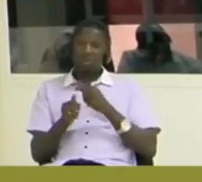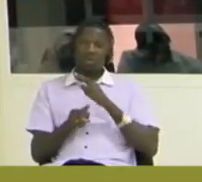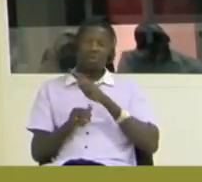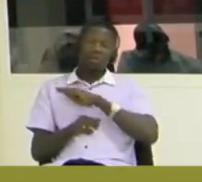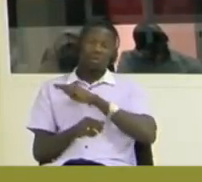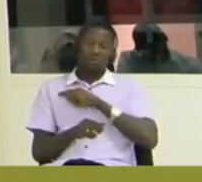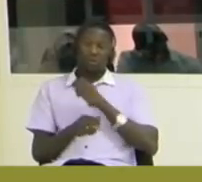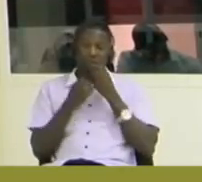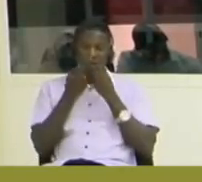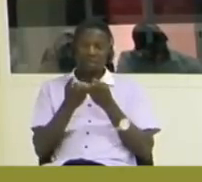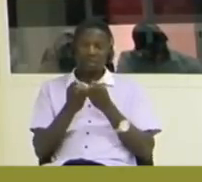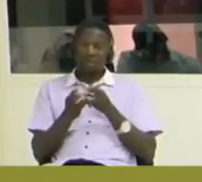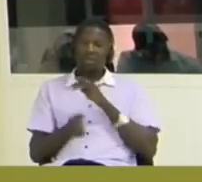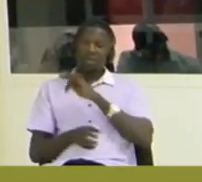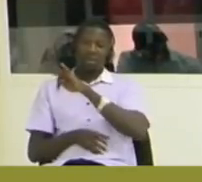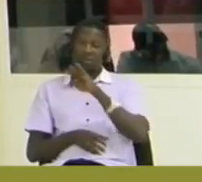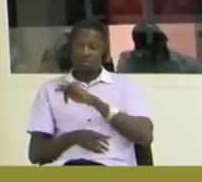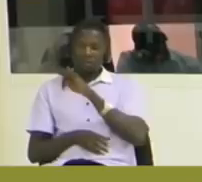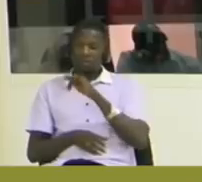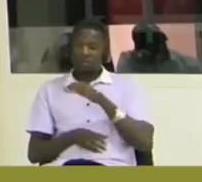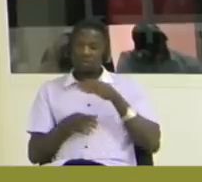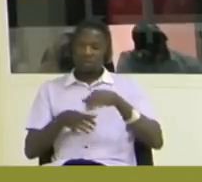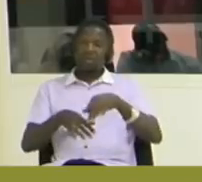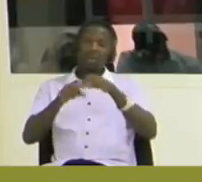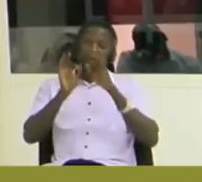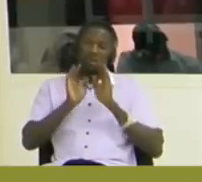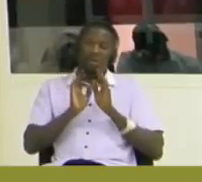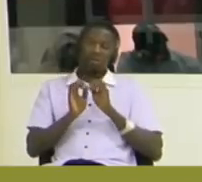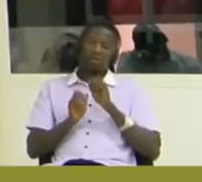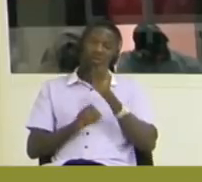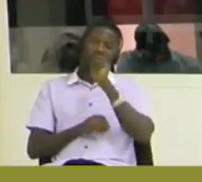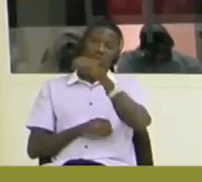that the family were taken to your house.